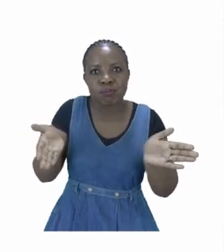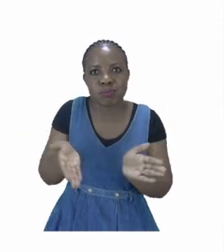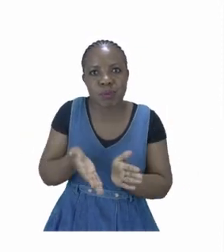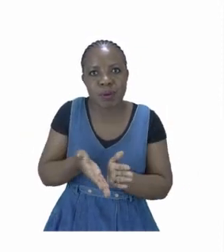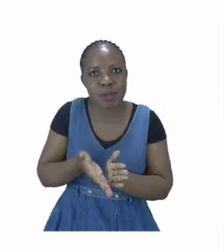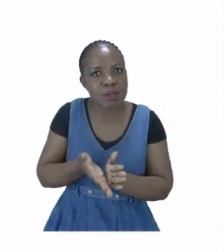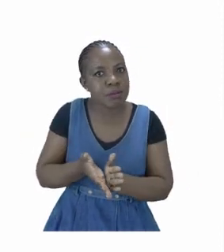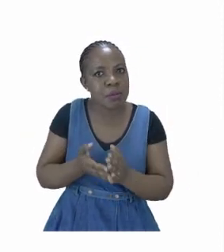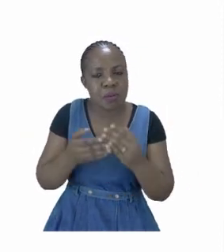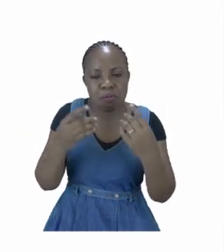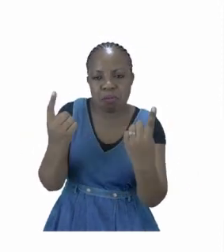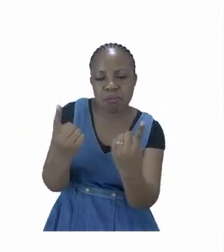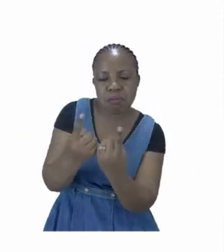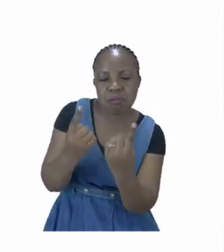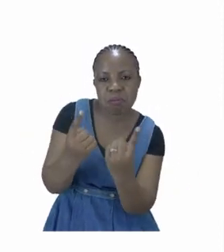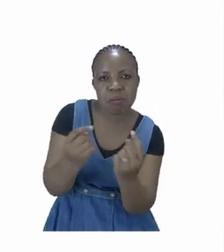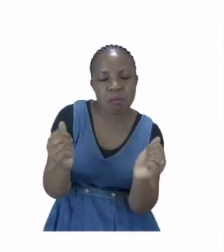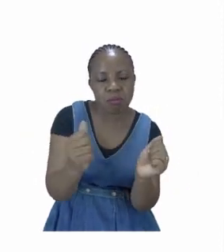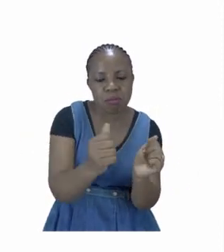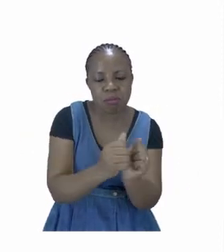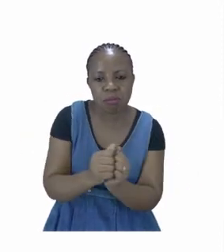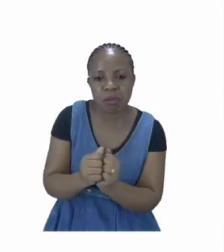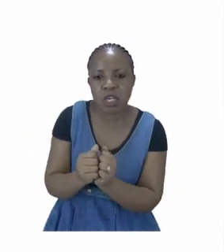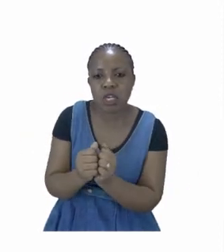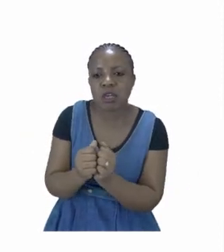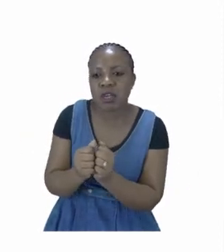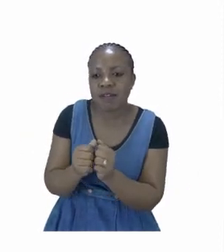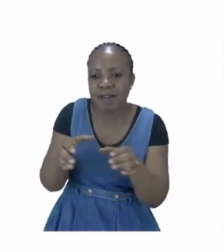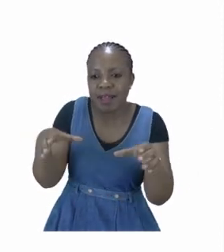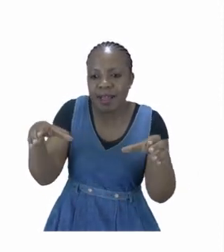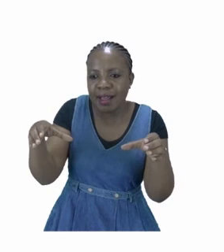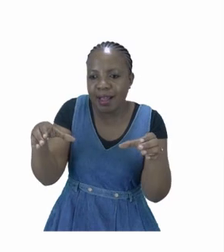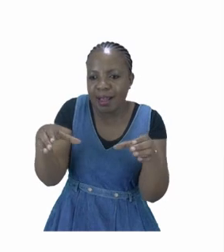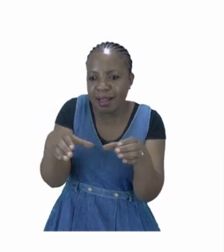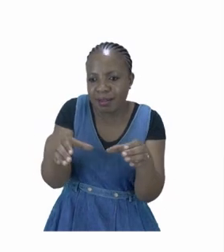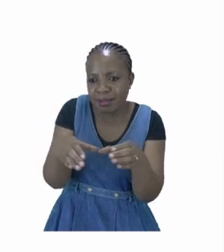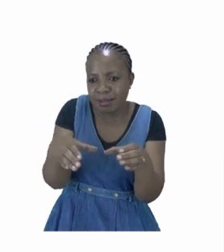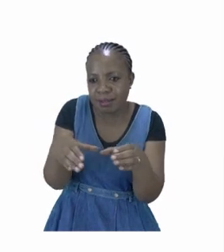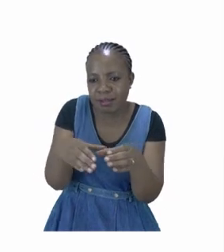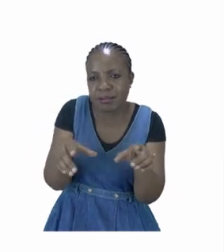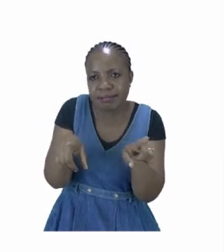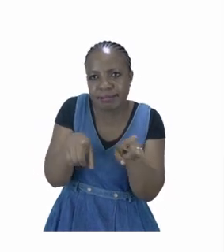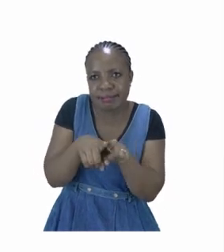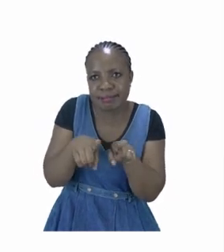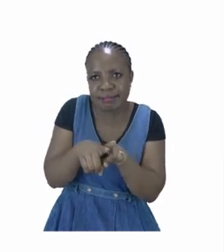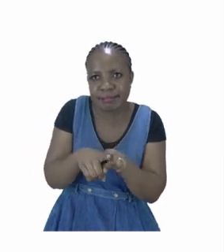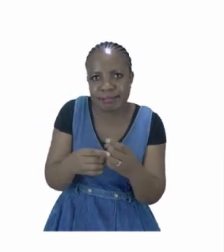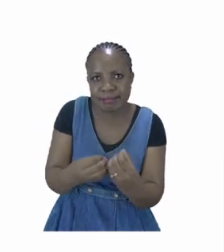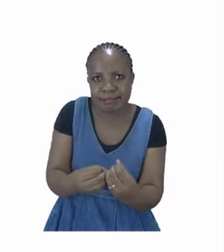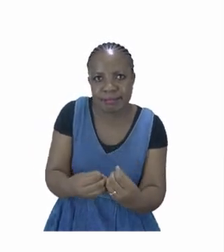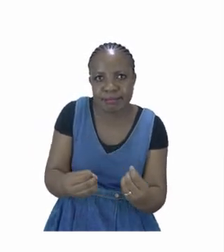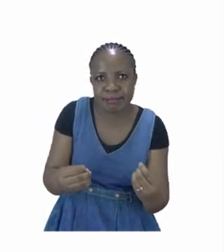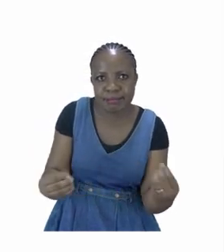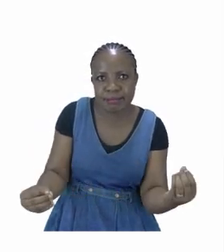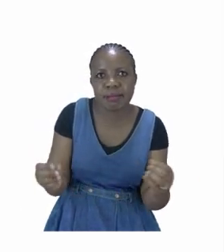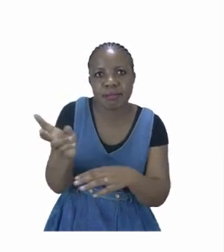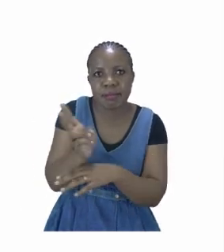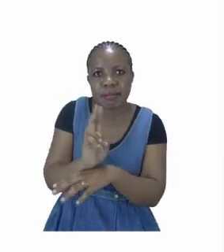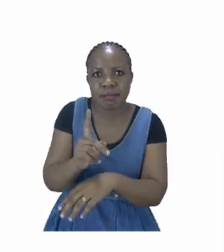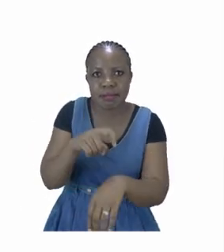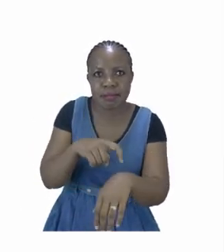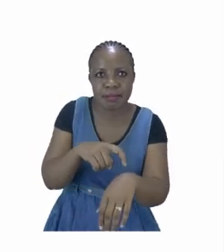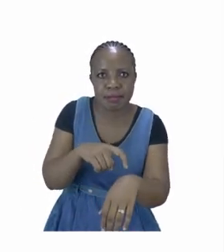my classmates at the break. There are some swings